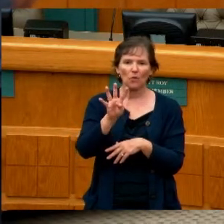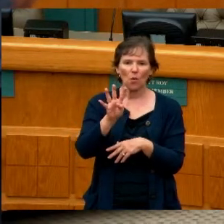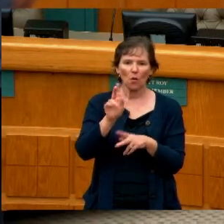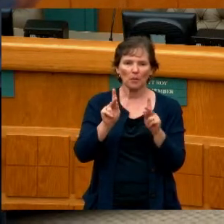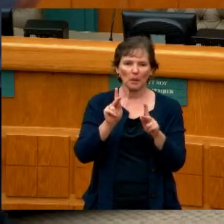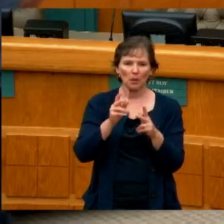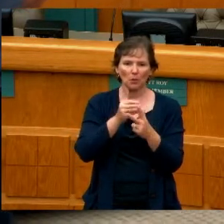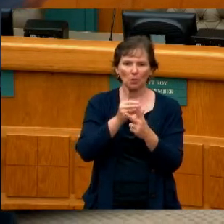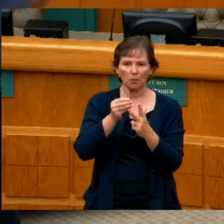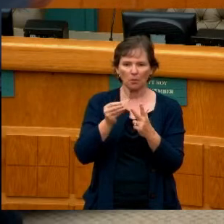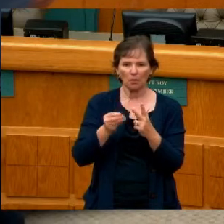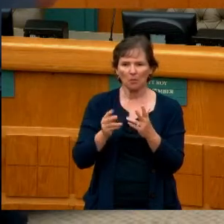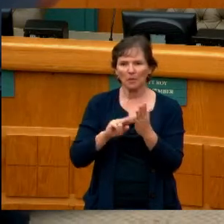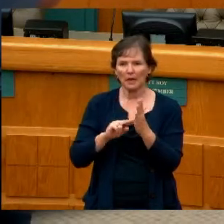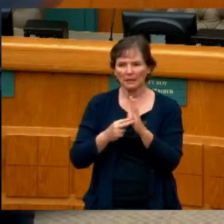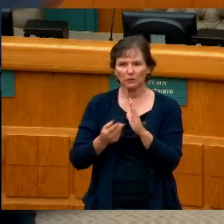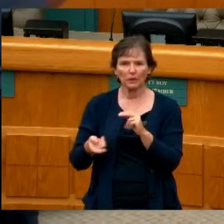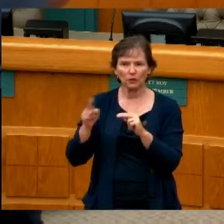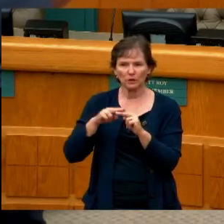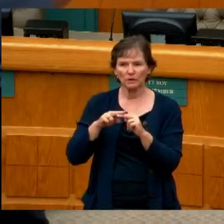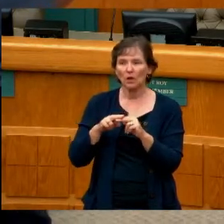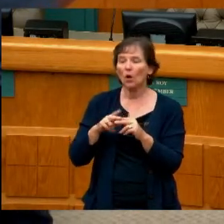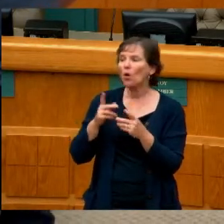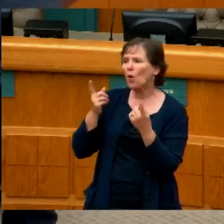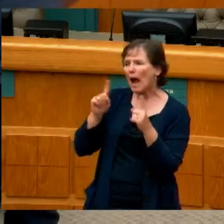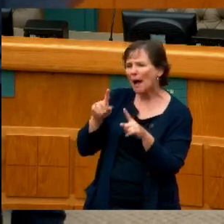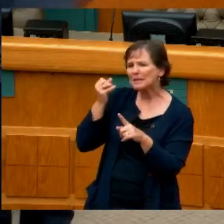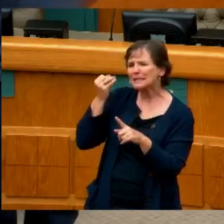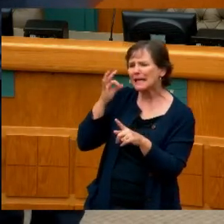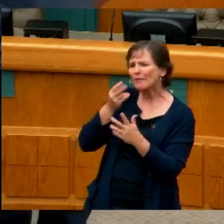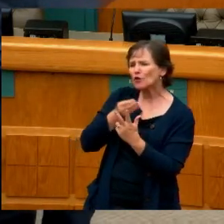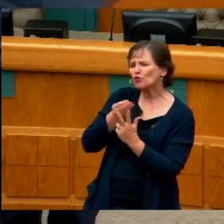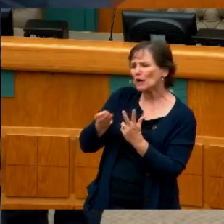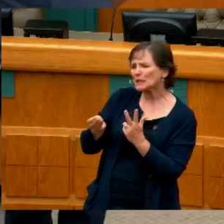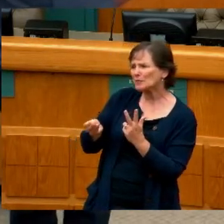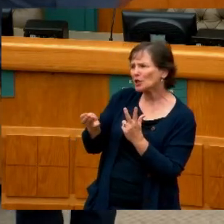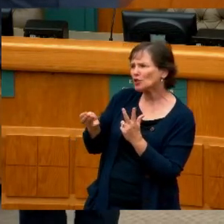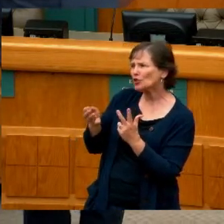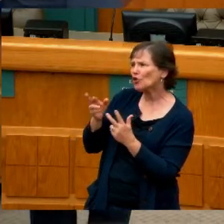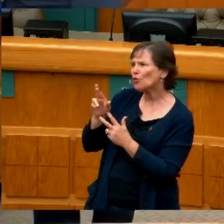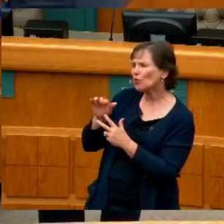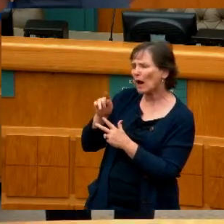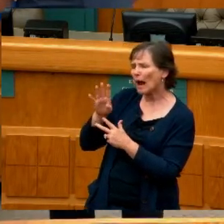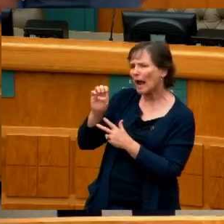to pass it on to 1 to 2 people. On average, it comes out to 1.4.